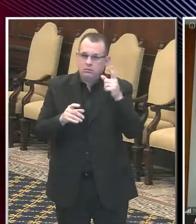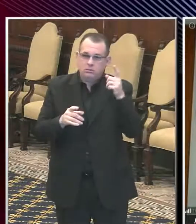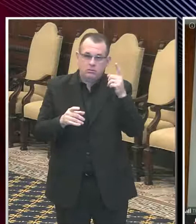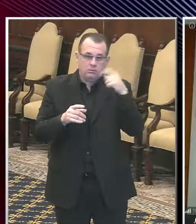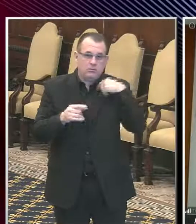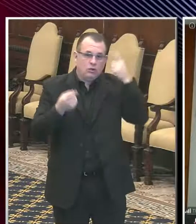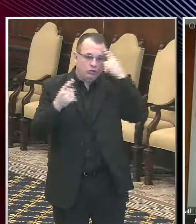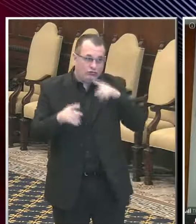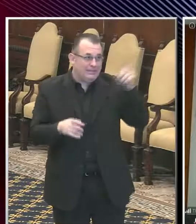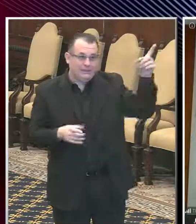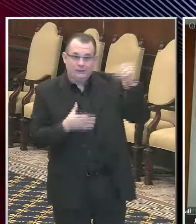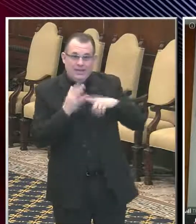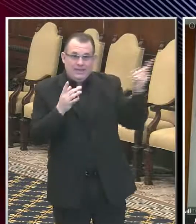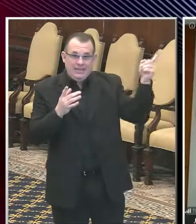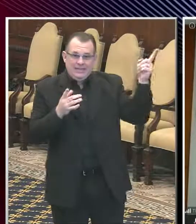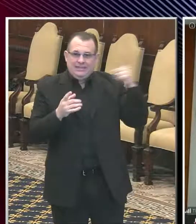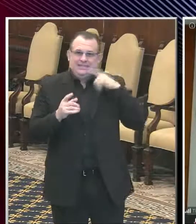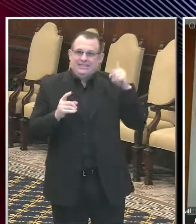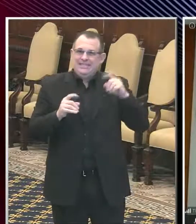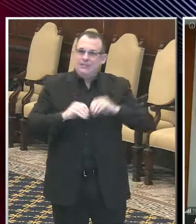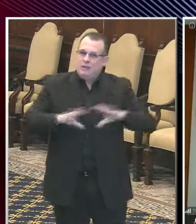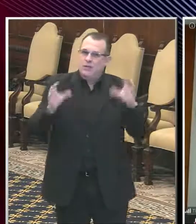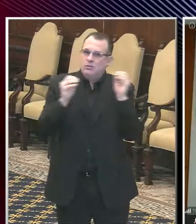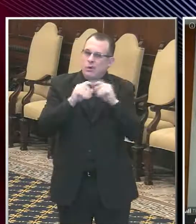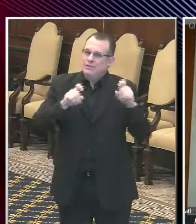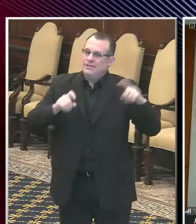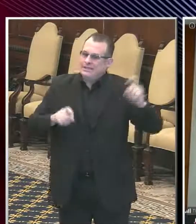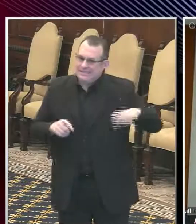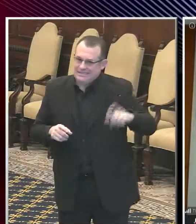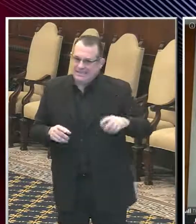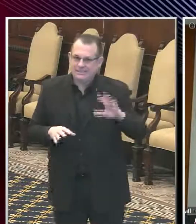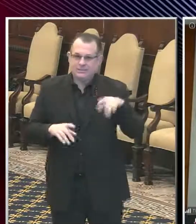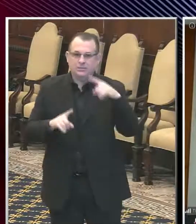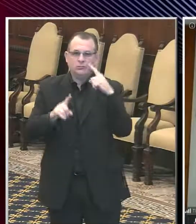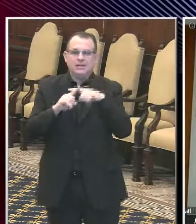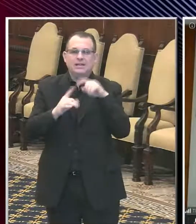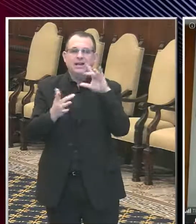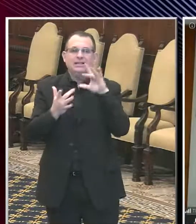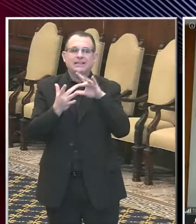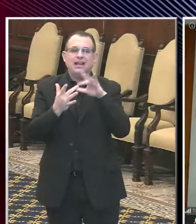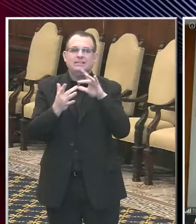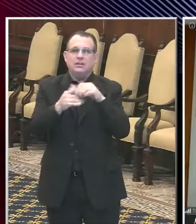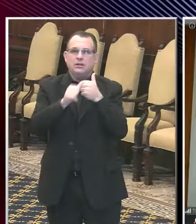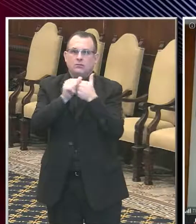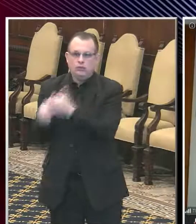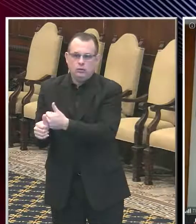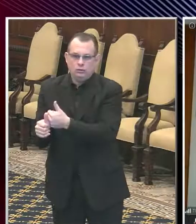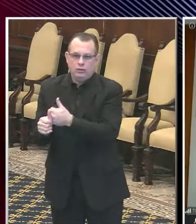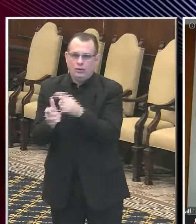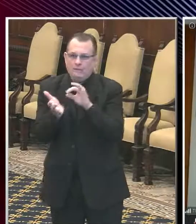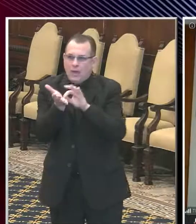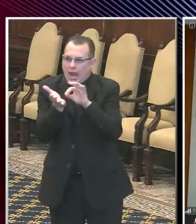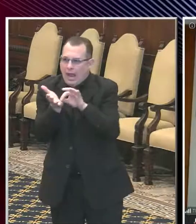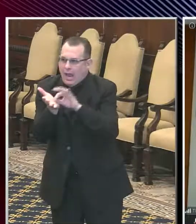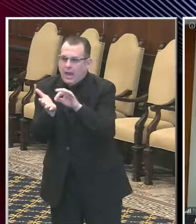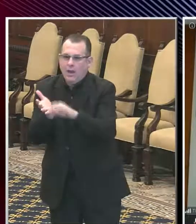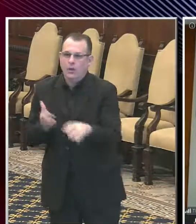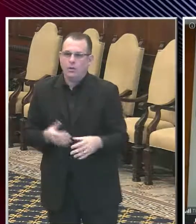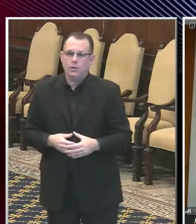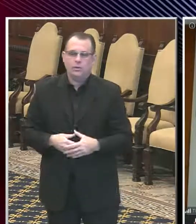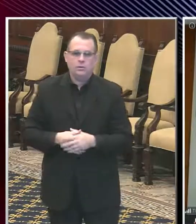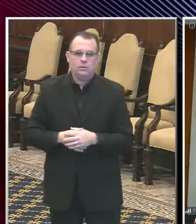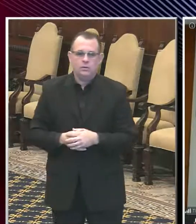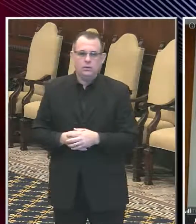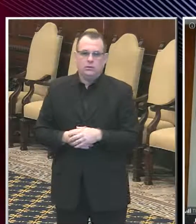expanded testing and contact tracing in order to be able to advance ultimately to green. Those are what you need in order to identify